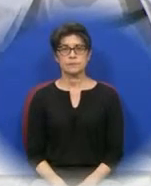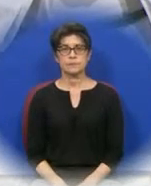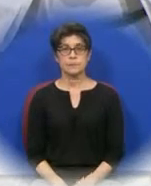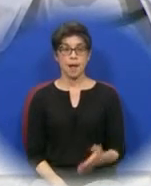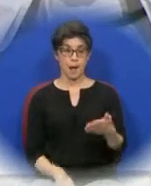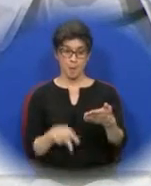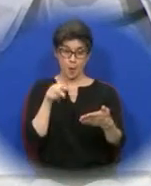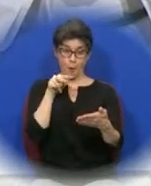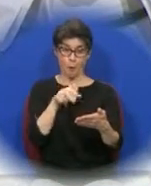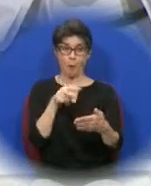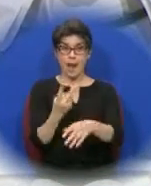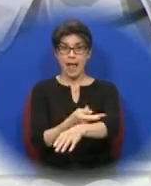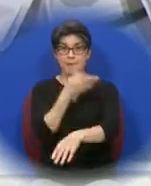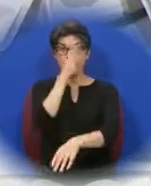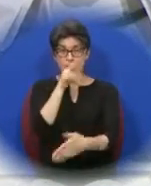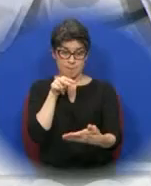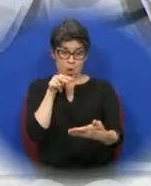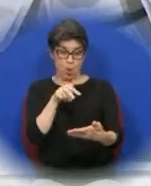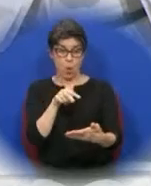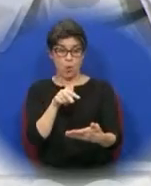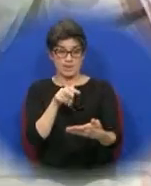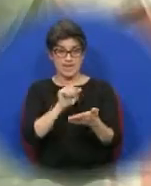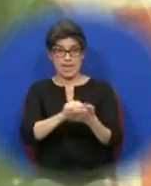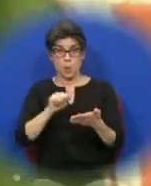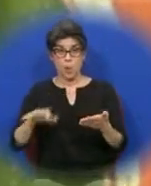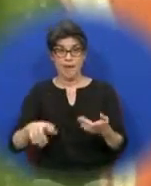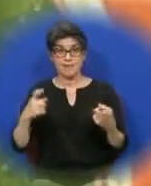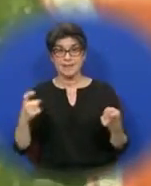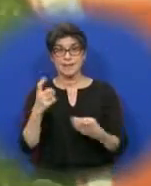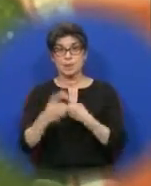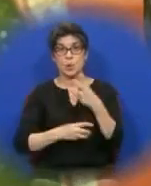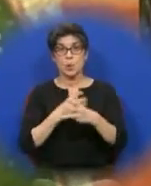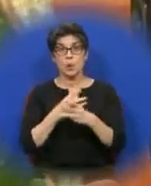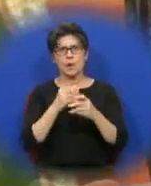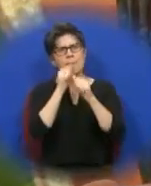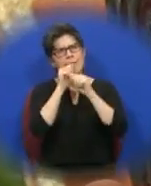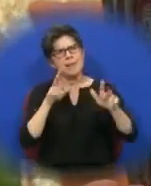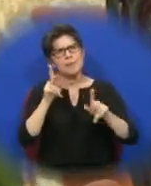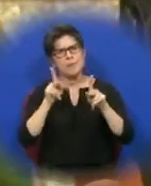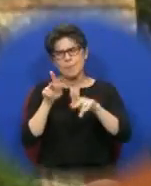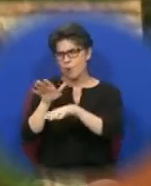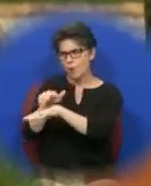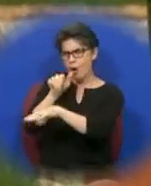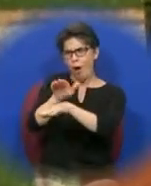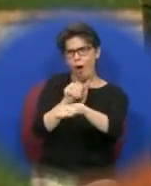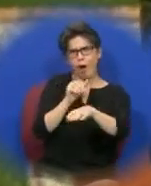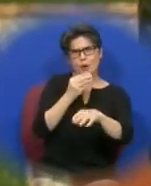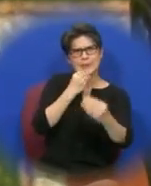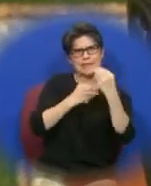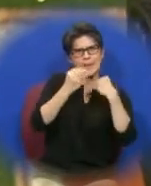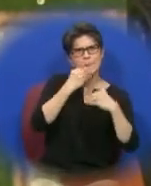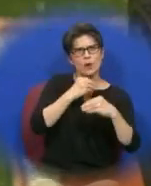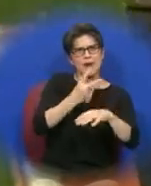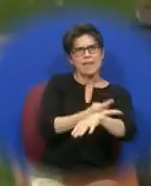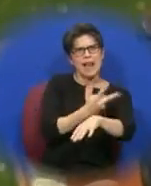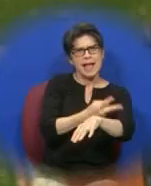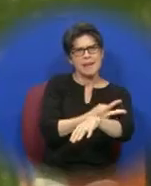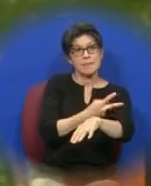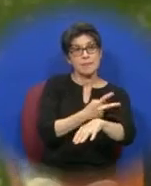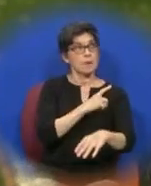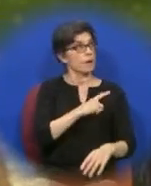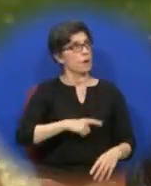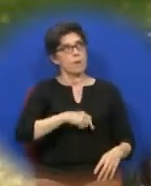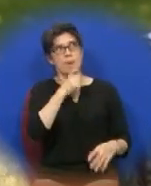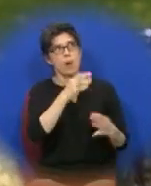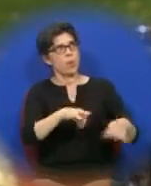Behold the Lamb of God. Behold him who takes away the sins of the world. Blessed are those called to the supper of the Lamb. Lord, I am not